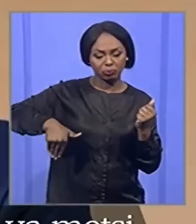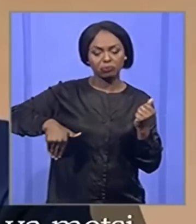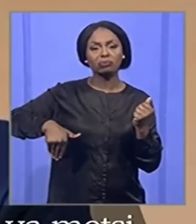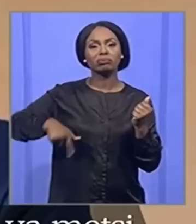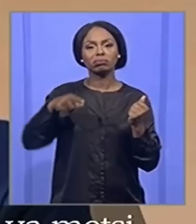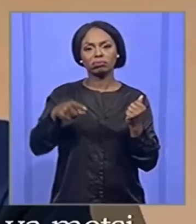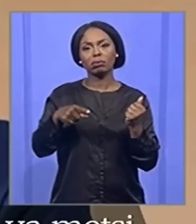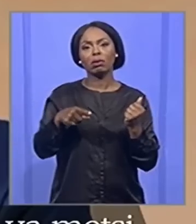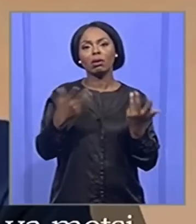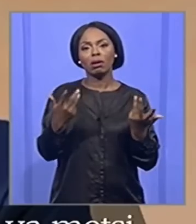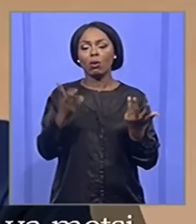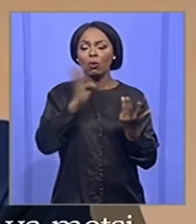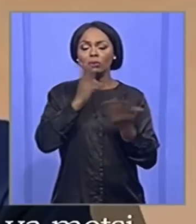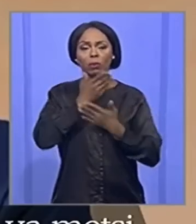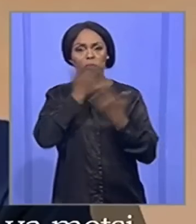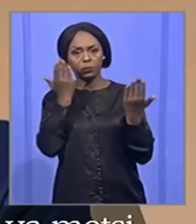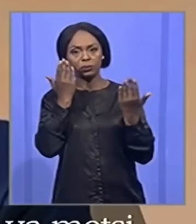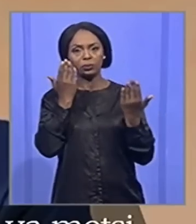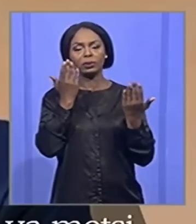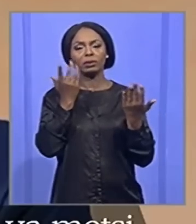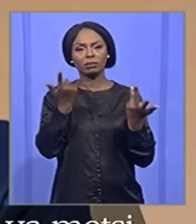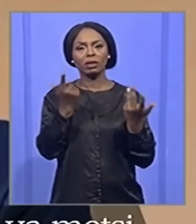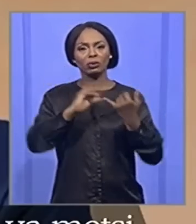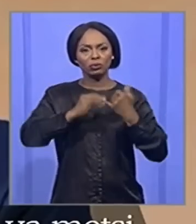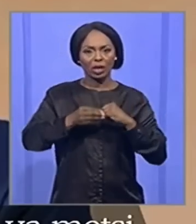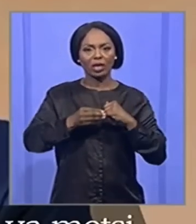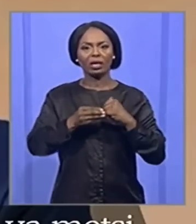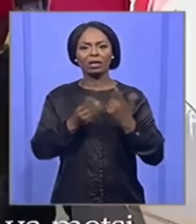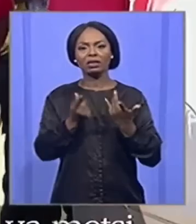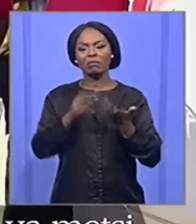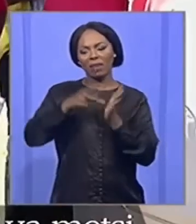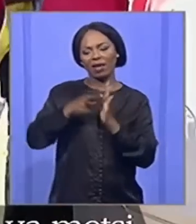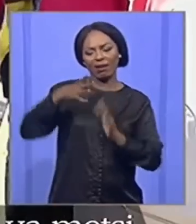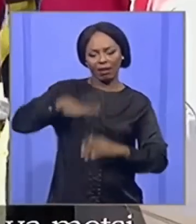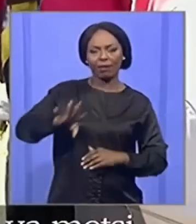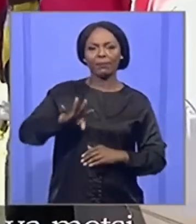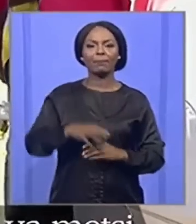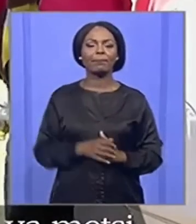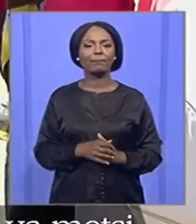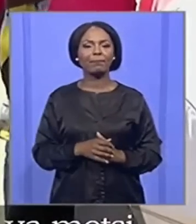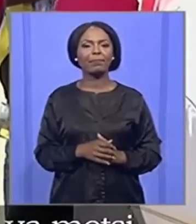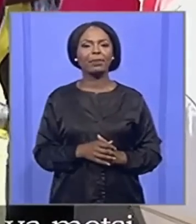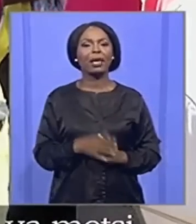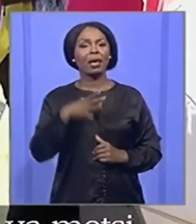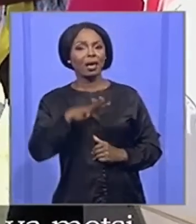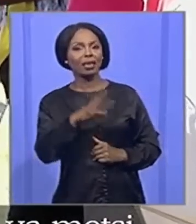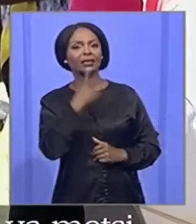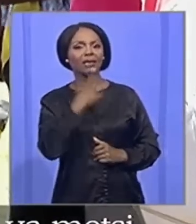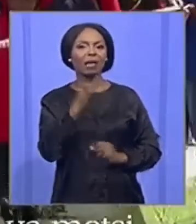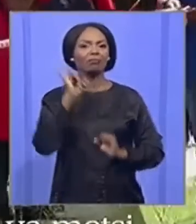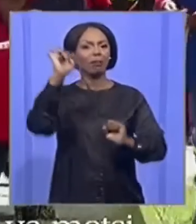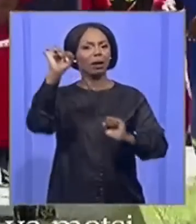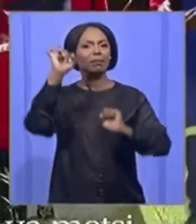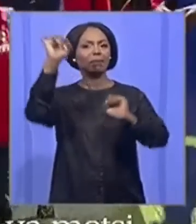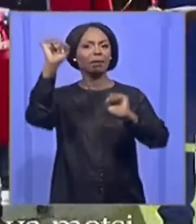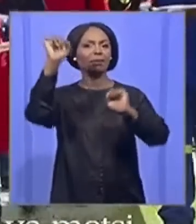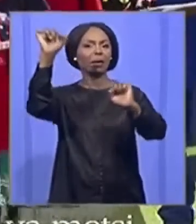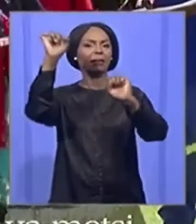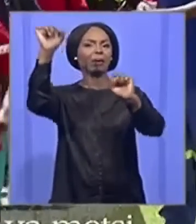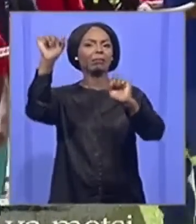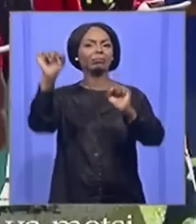tloa metsa ba teng re tla try hore re be na le di-cash plan. Ba bang ba re strike se tswelang pele sa basebetsi se na